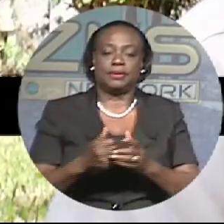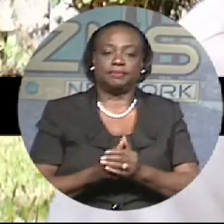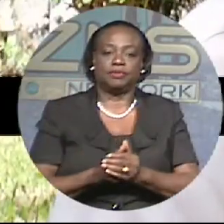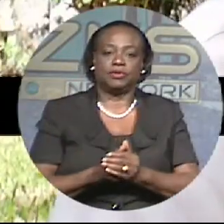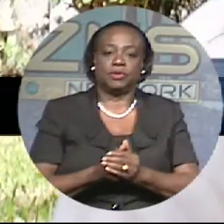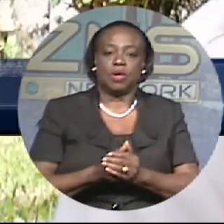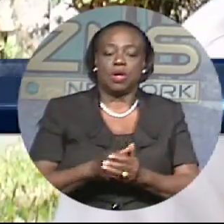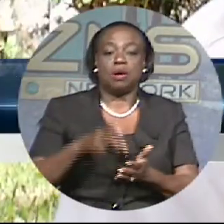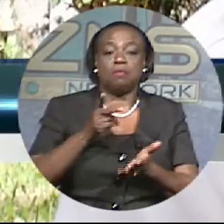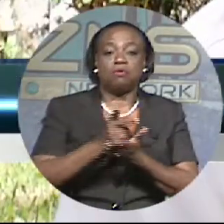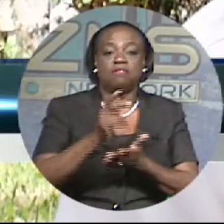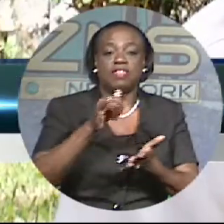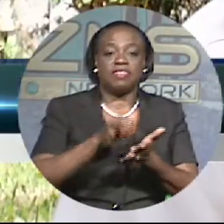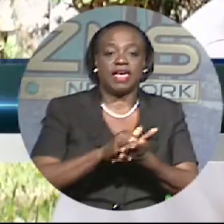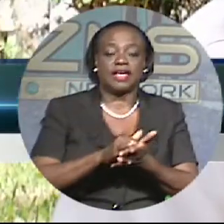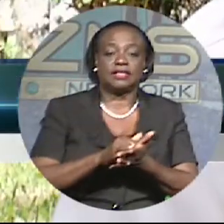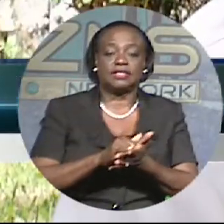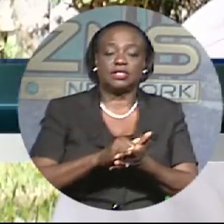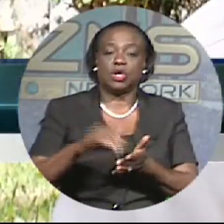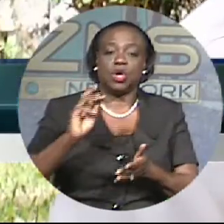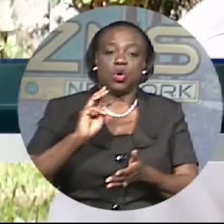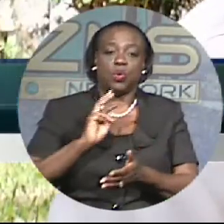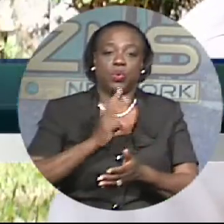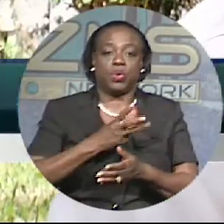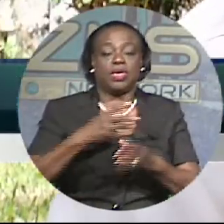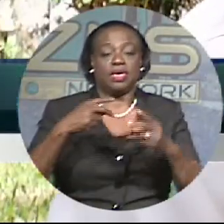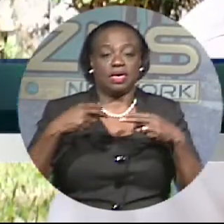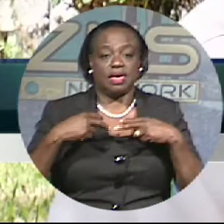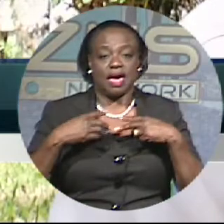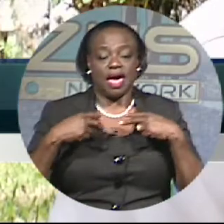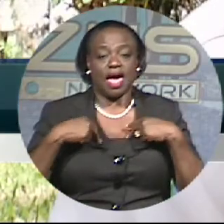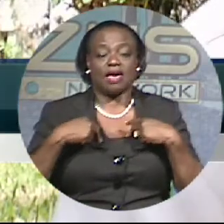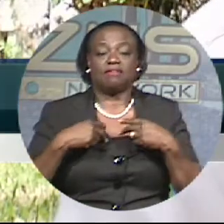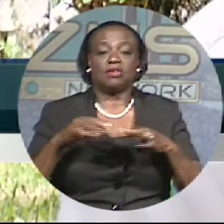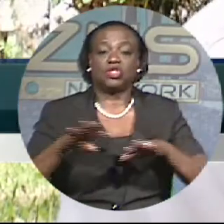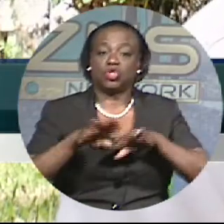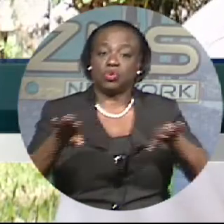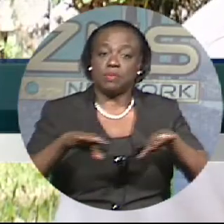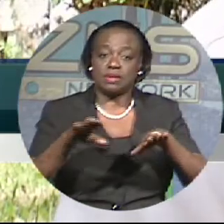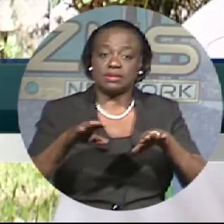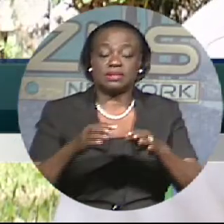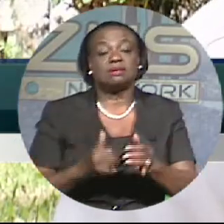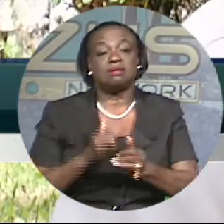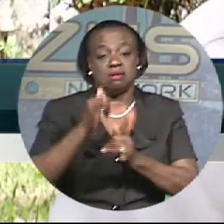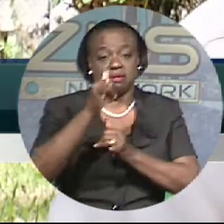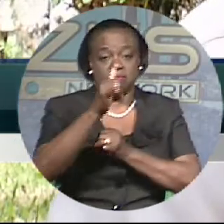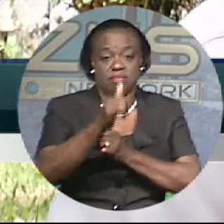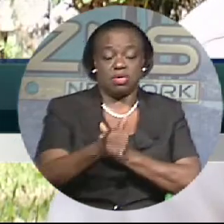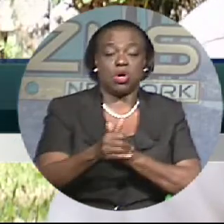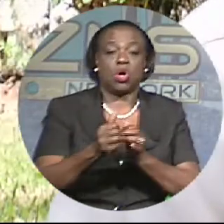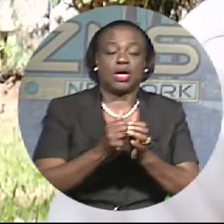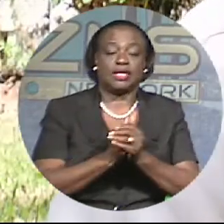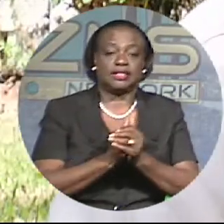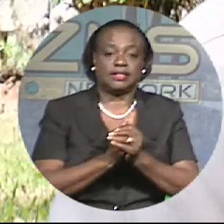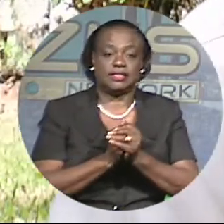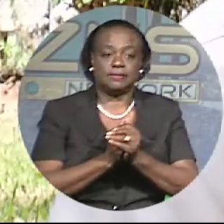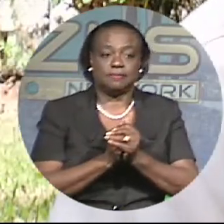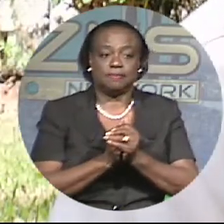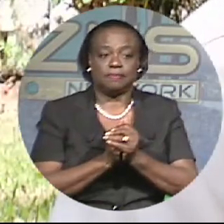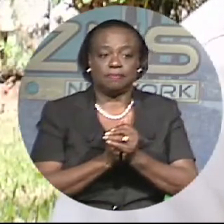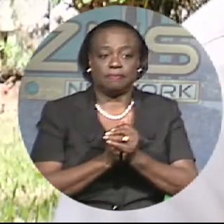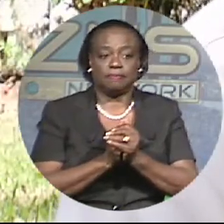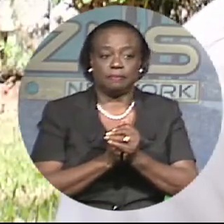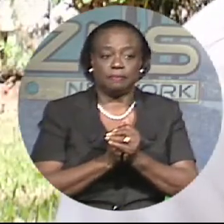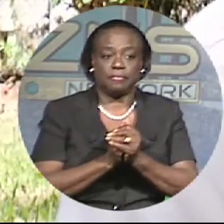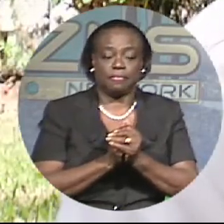only can win a medal, but we have swimmers that are advancing beyond the heats. And this means that the Federation must be doing something right, and not only nominating swimmers to the